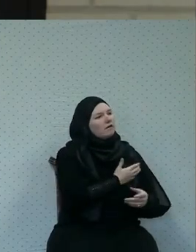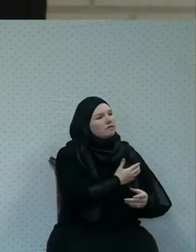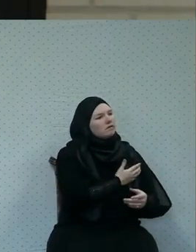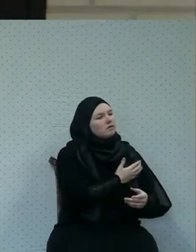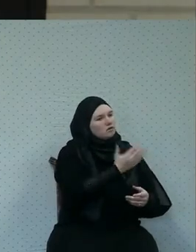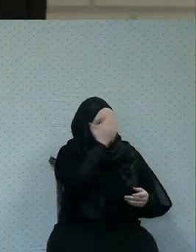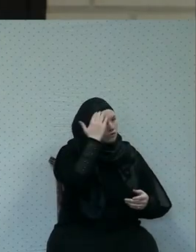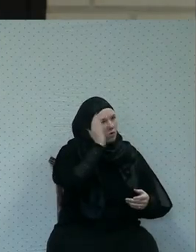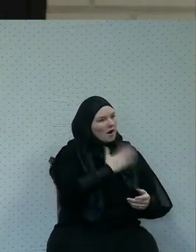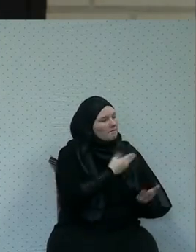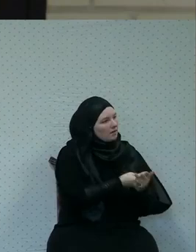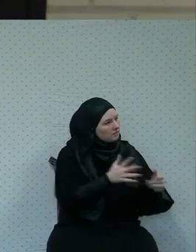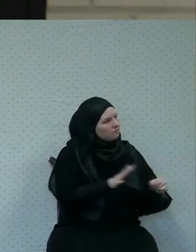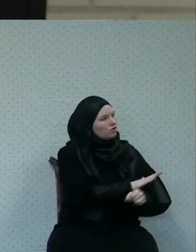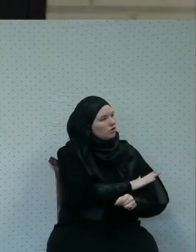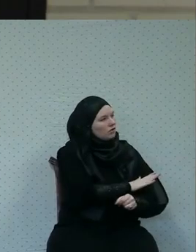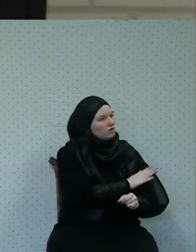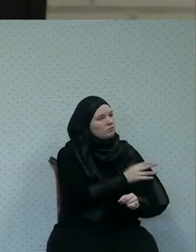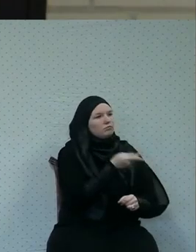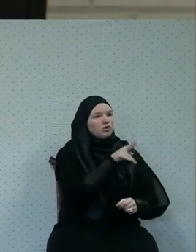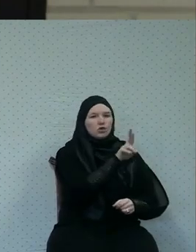compliant with Allah's expectations?